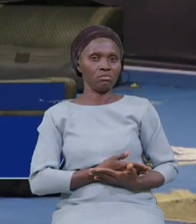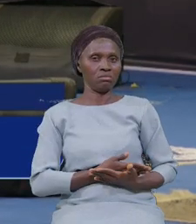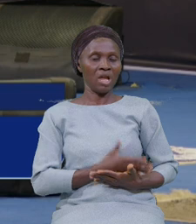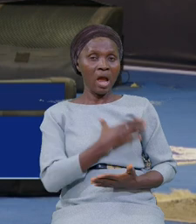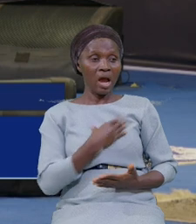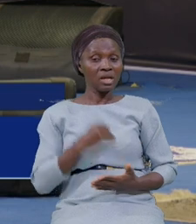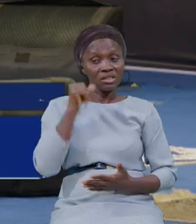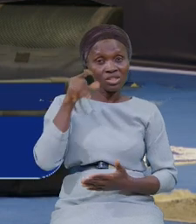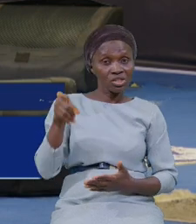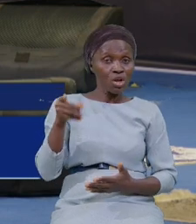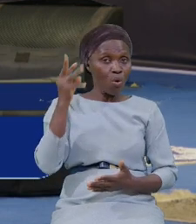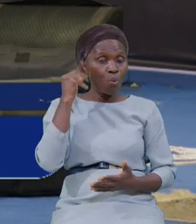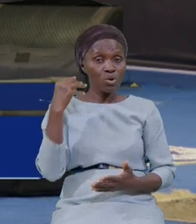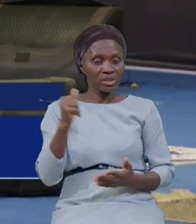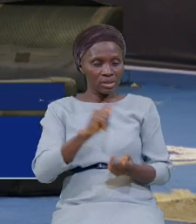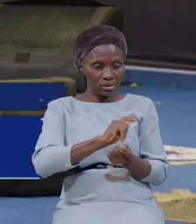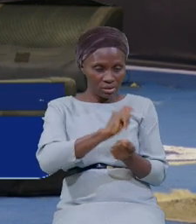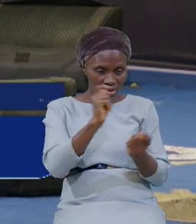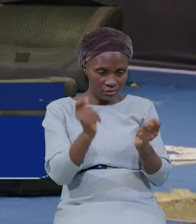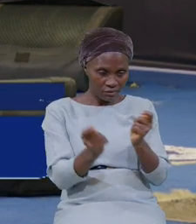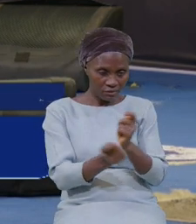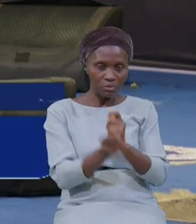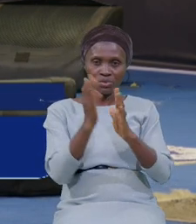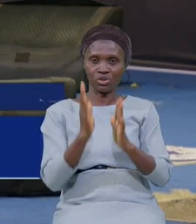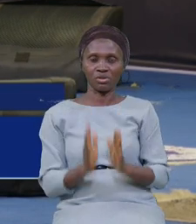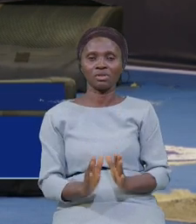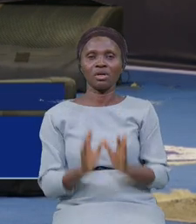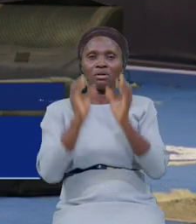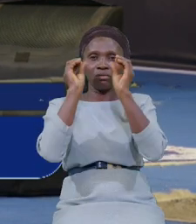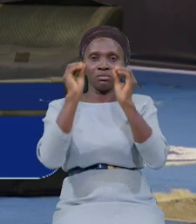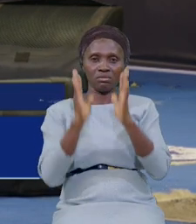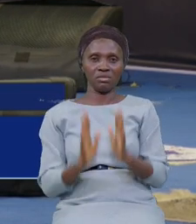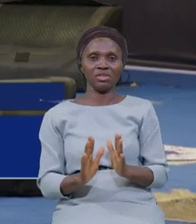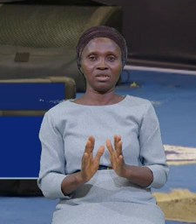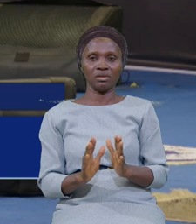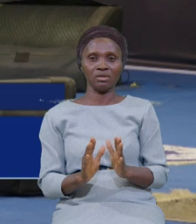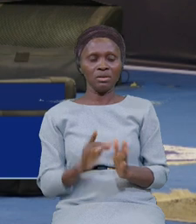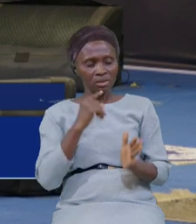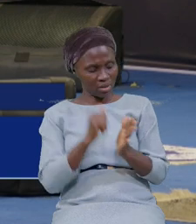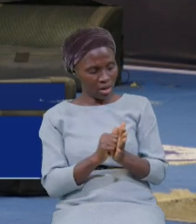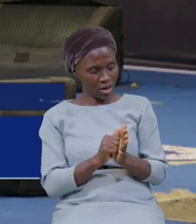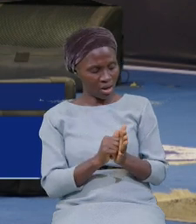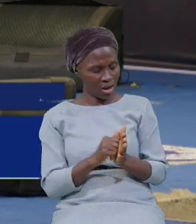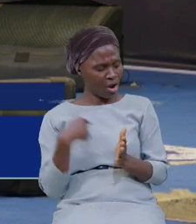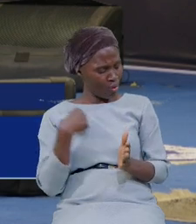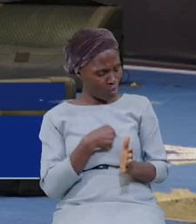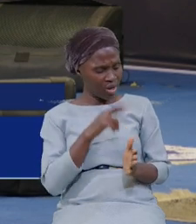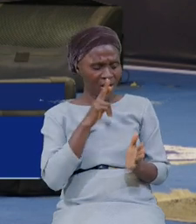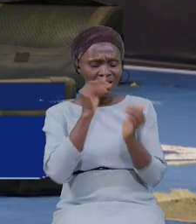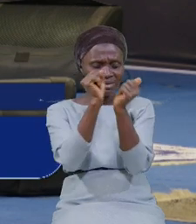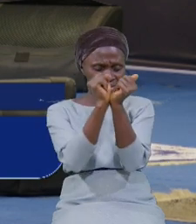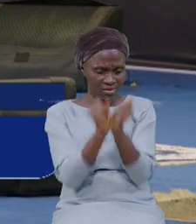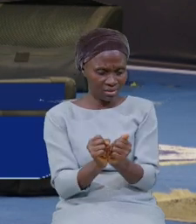a transformational teacher. We were slaves. I will not be a slave.